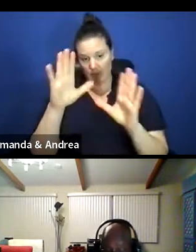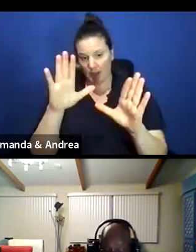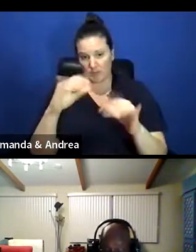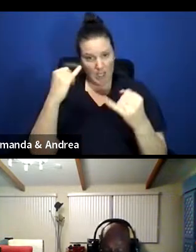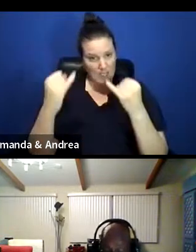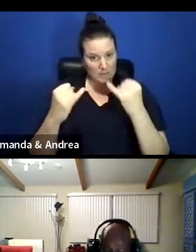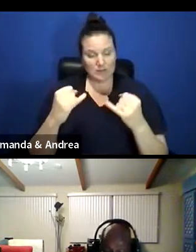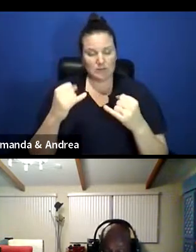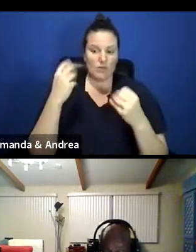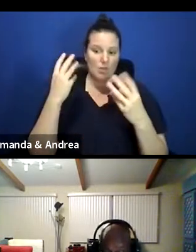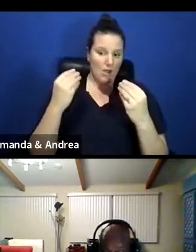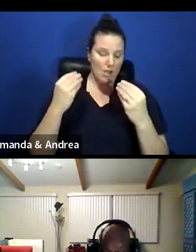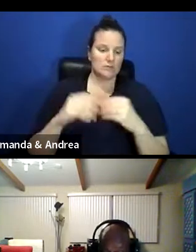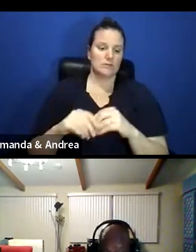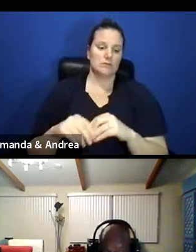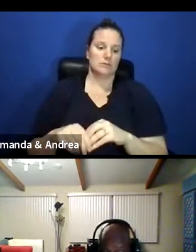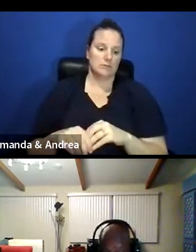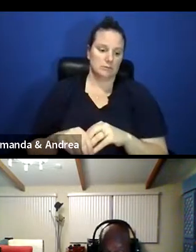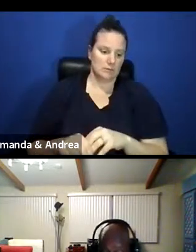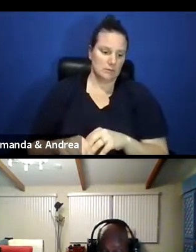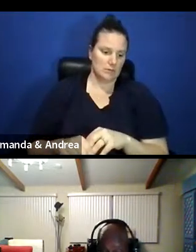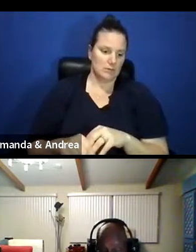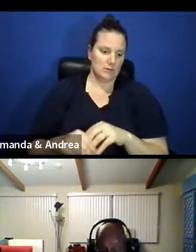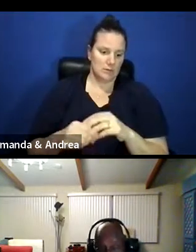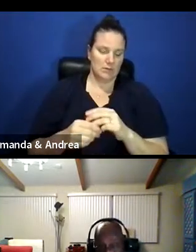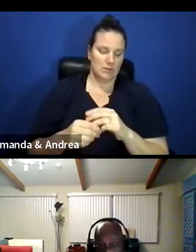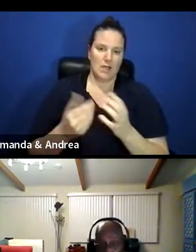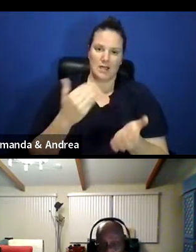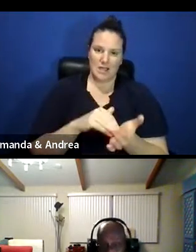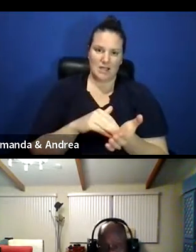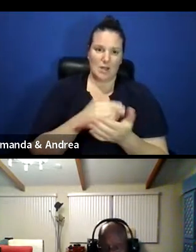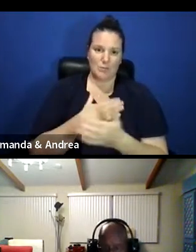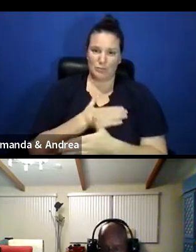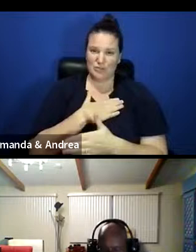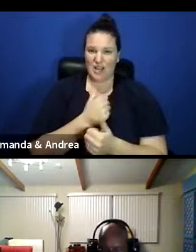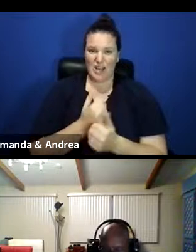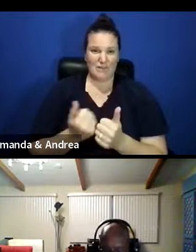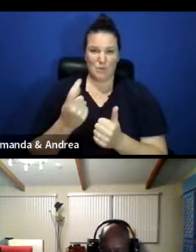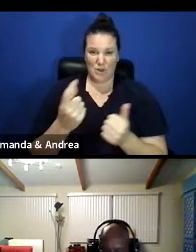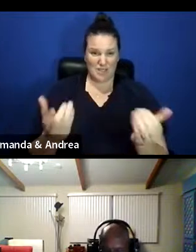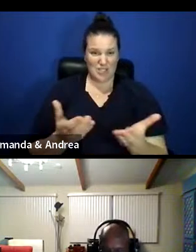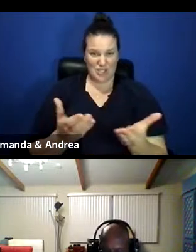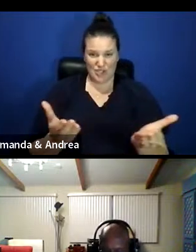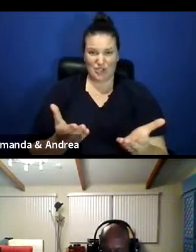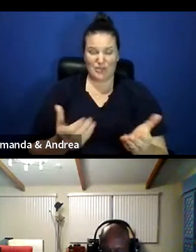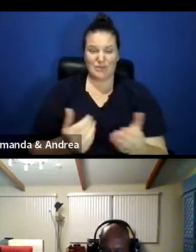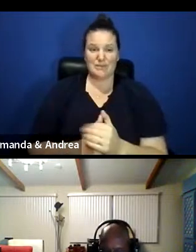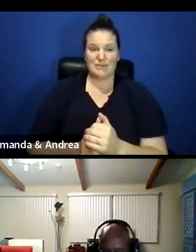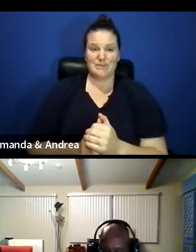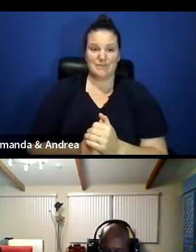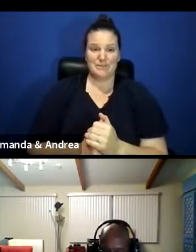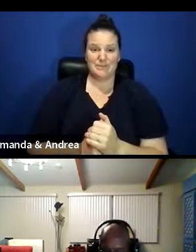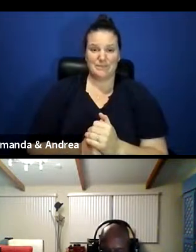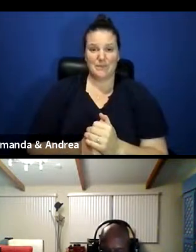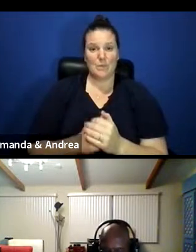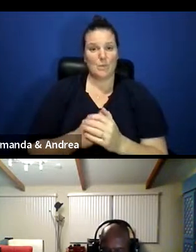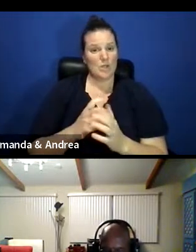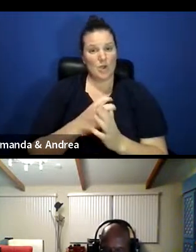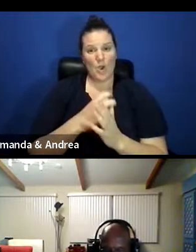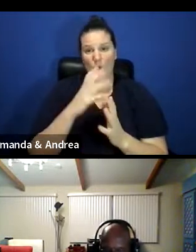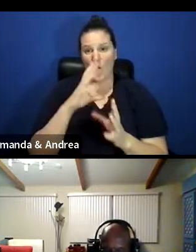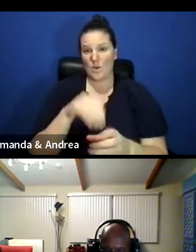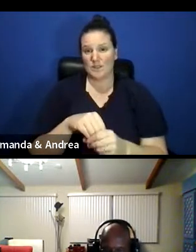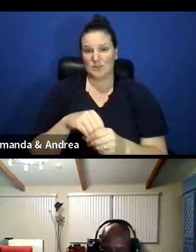ideas and thoughts. And I once again just appreciate everyone being here. And as we go into